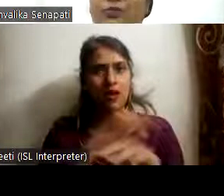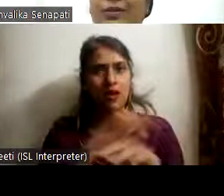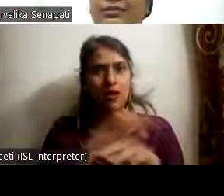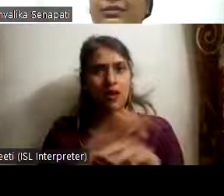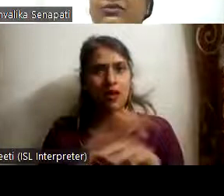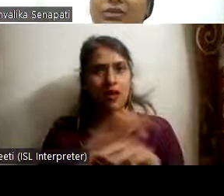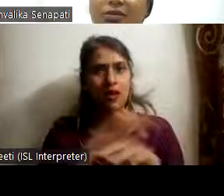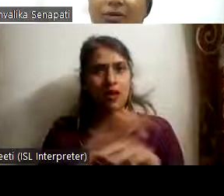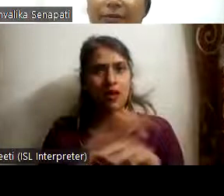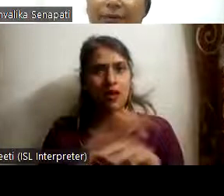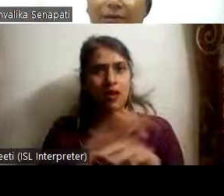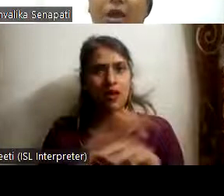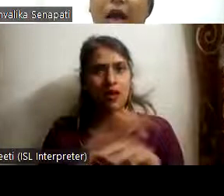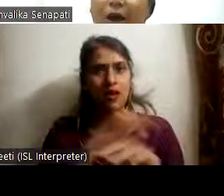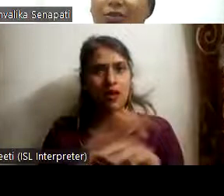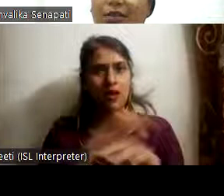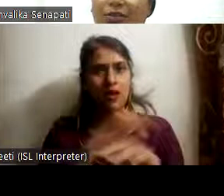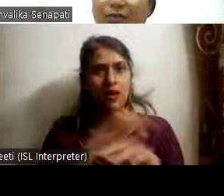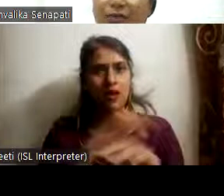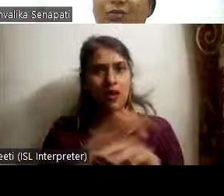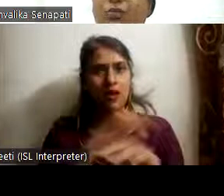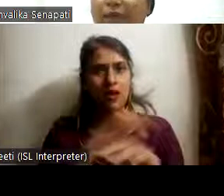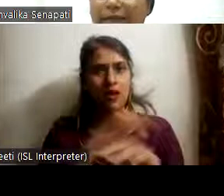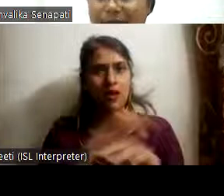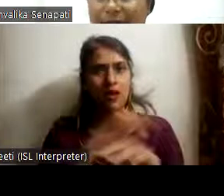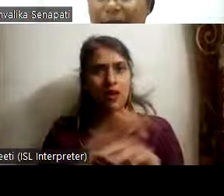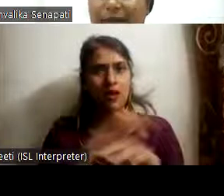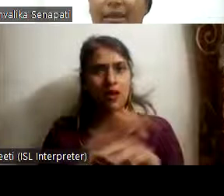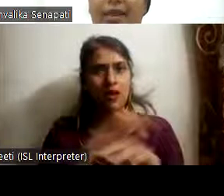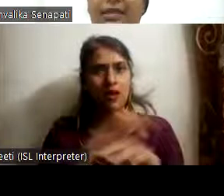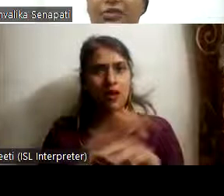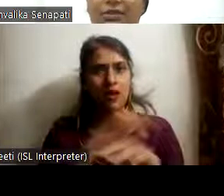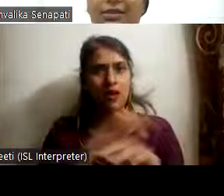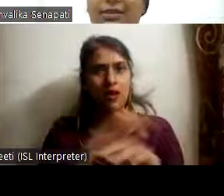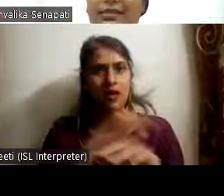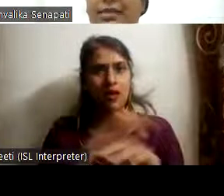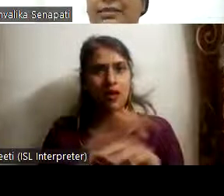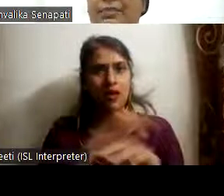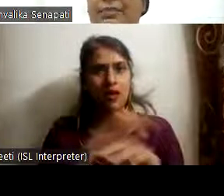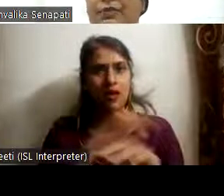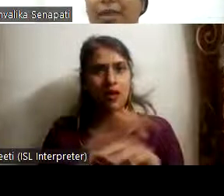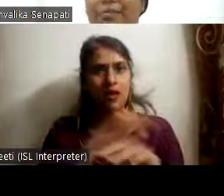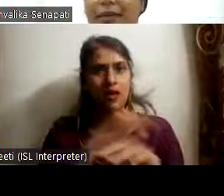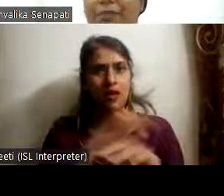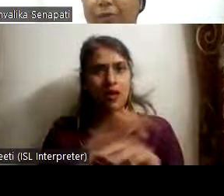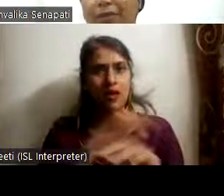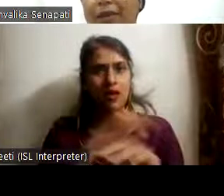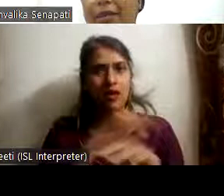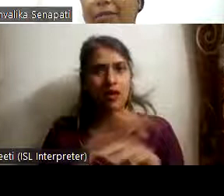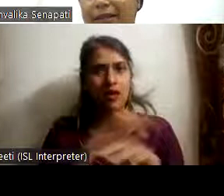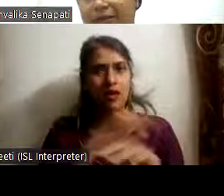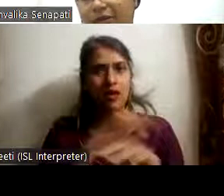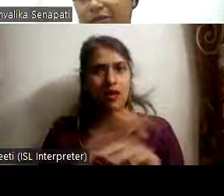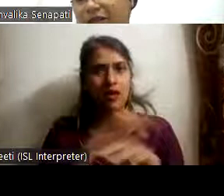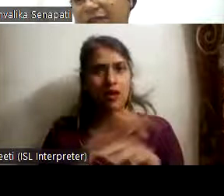ideas about what these structures are all about, how they are to be used, where they are required. And so this is a classic example of ramp, a proper ramp